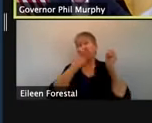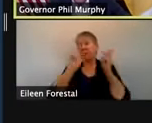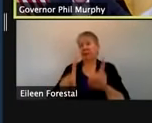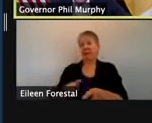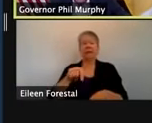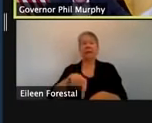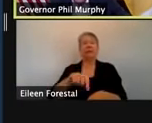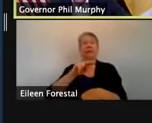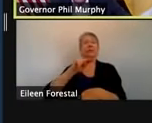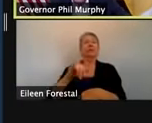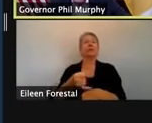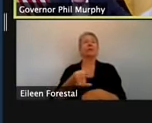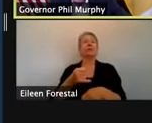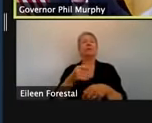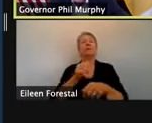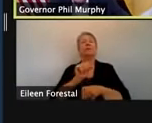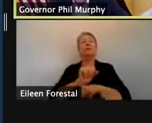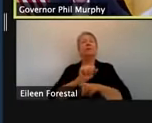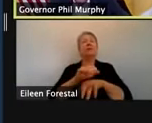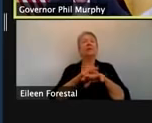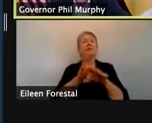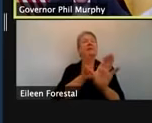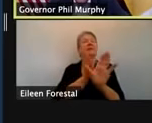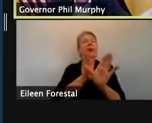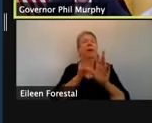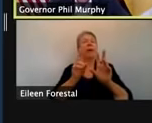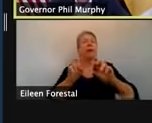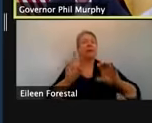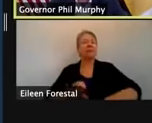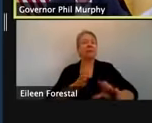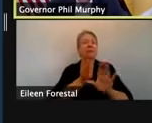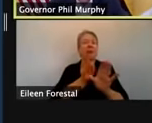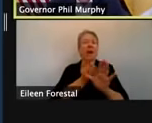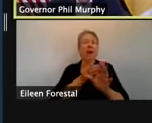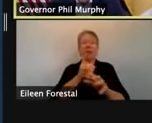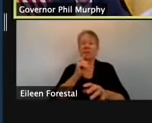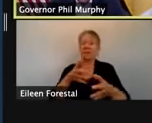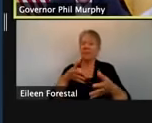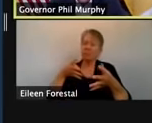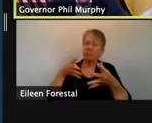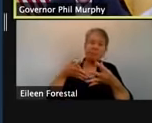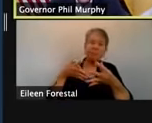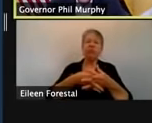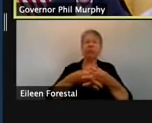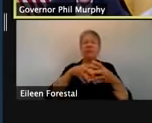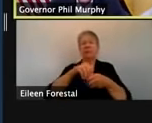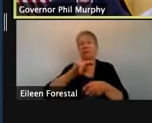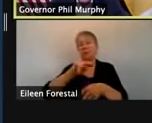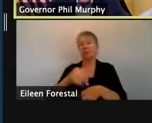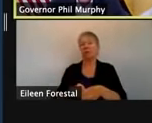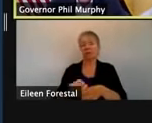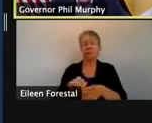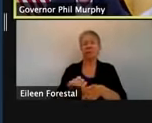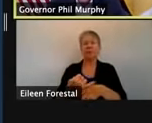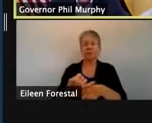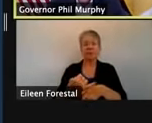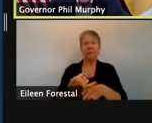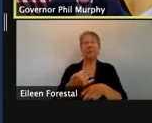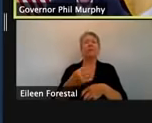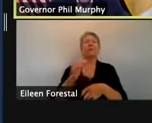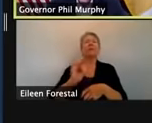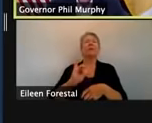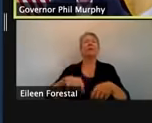rest of his life. Throughout his career, he served as a clinical professor on the staff of the NYU Medical